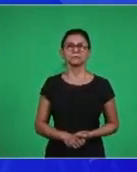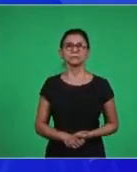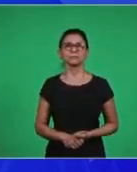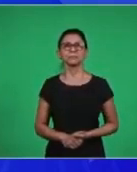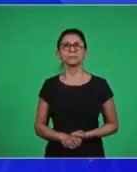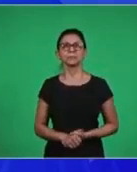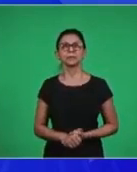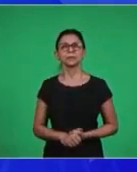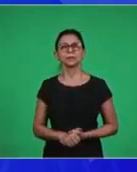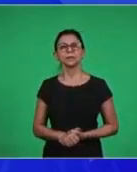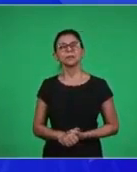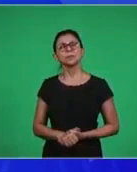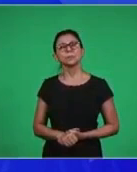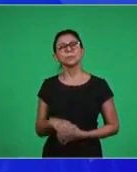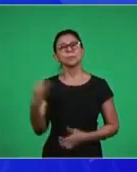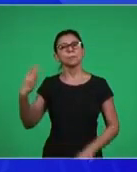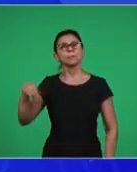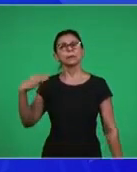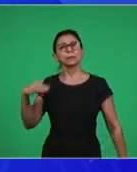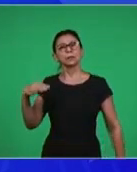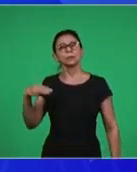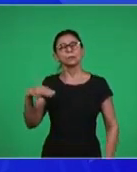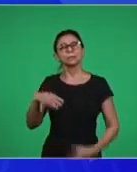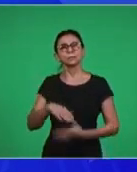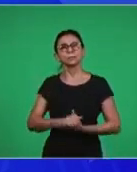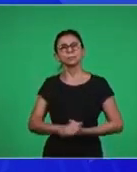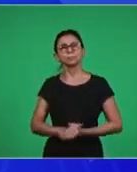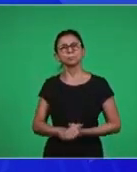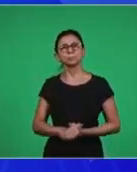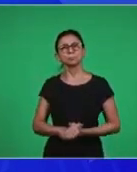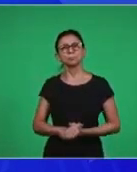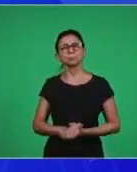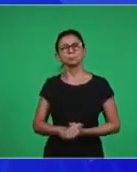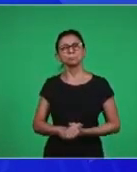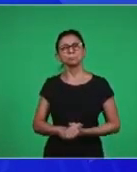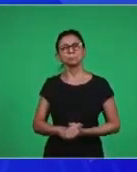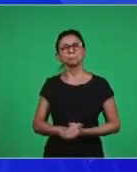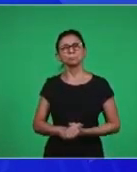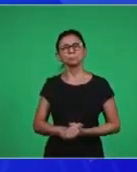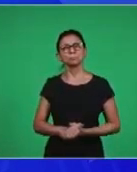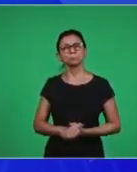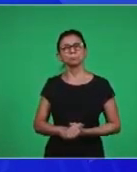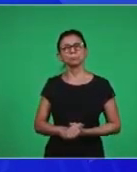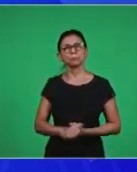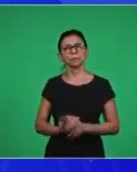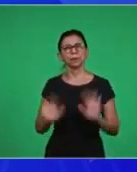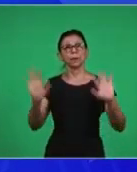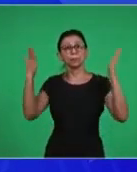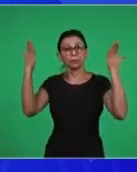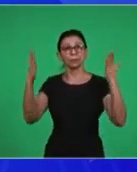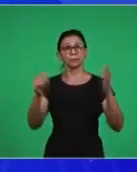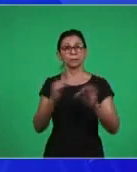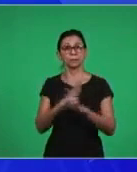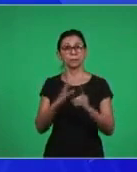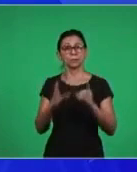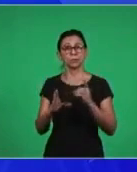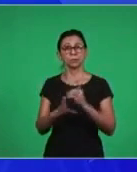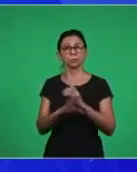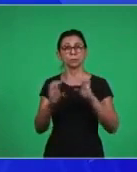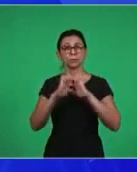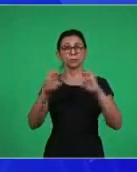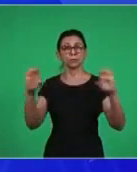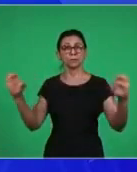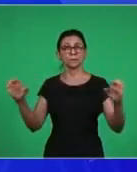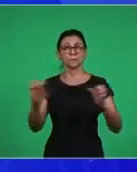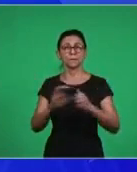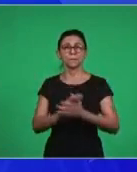witness of these people that have been visited. And Buriti, Maranhão, there was an area of events. There was an evangelistic